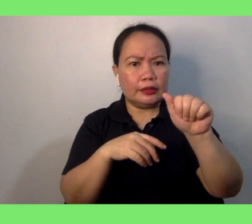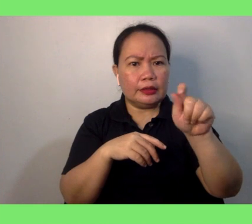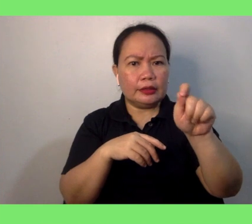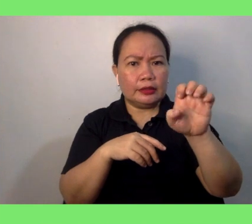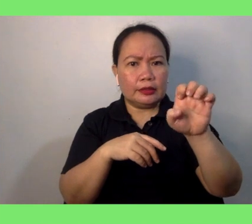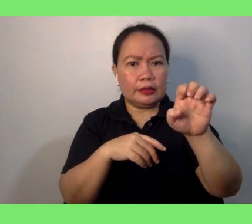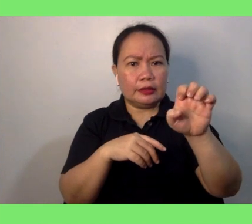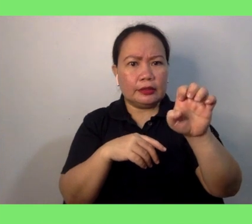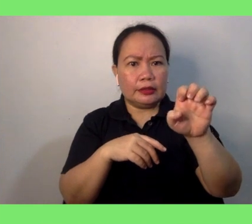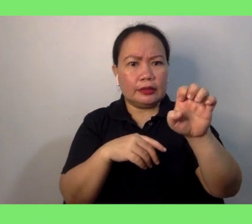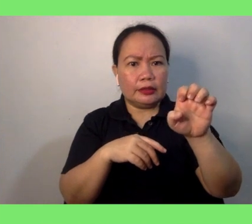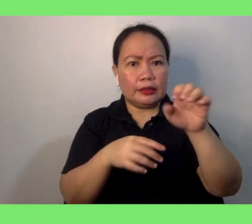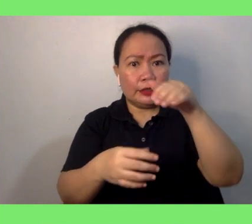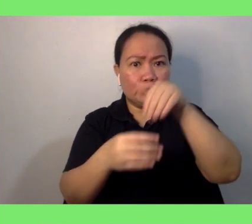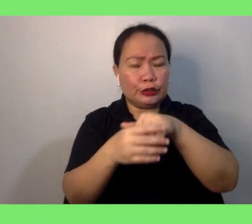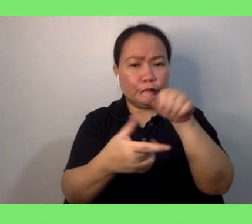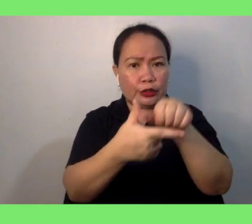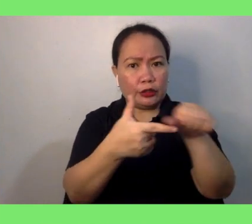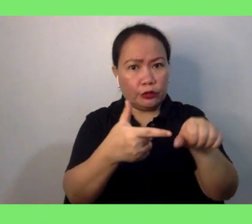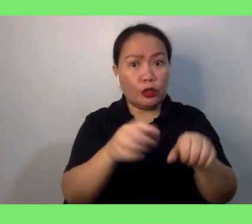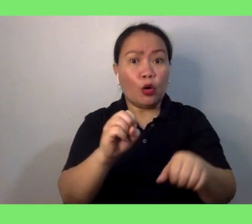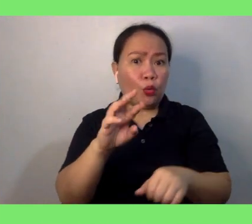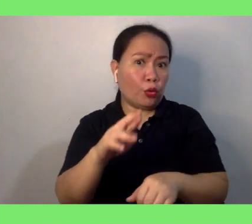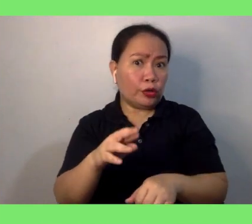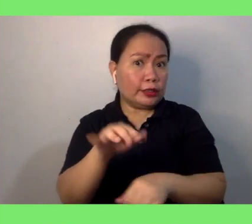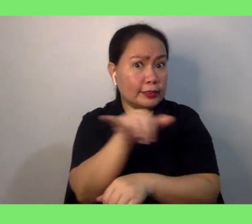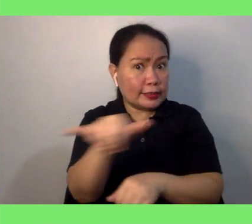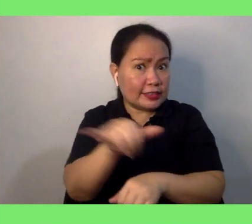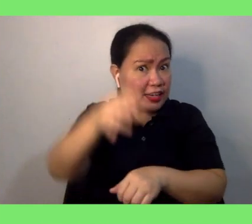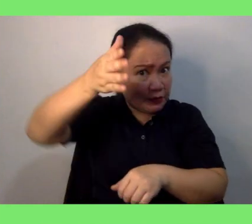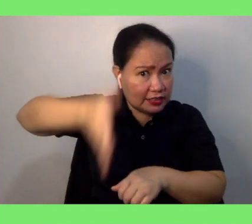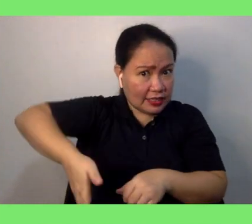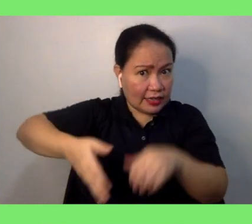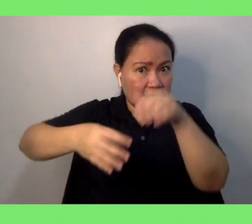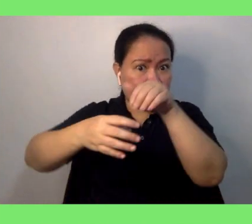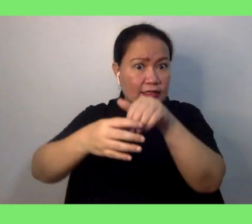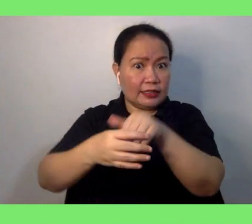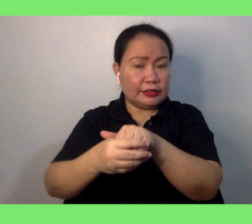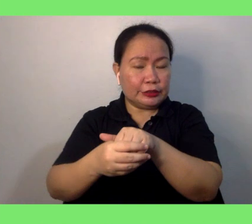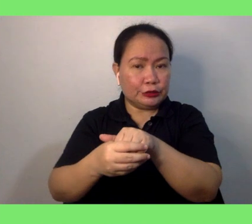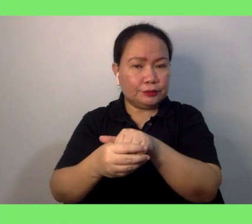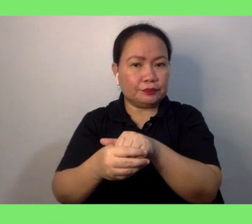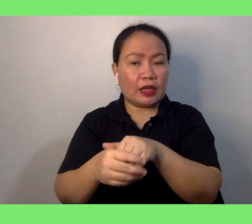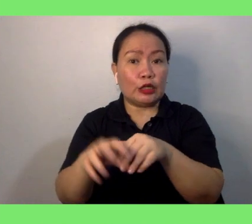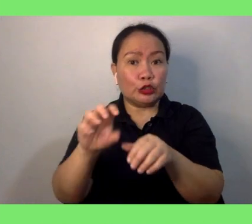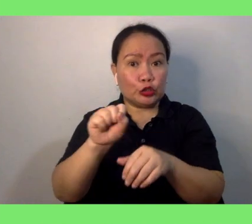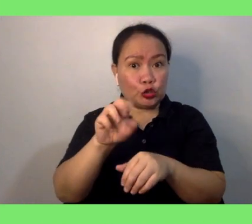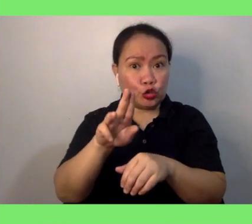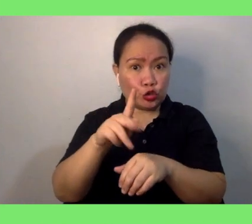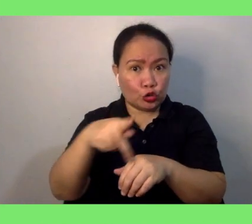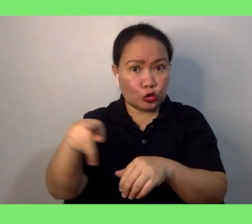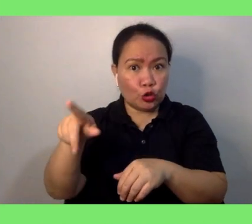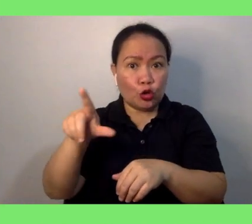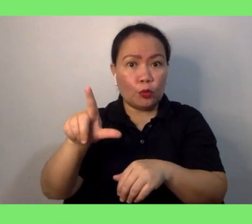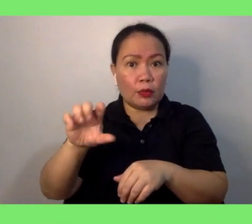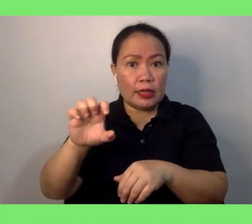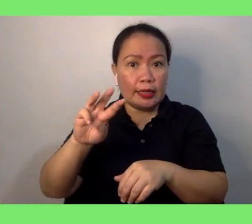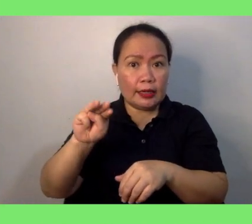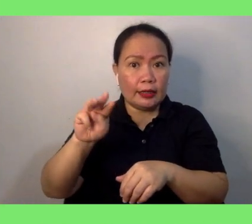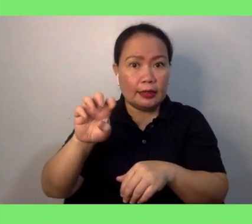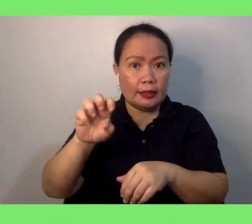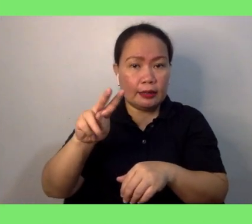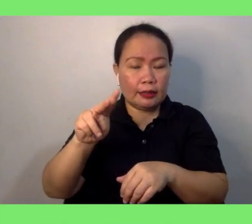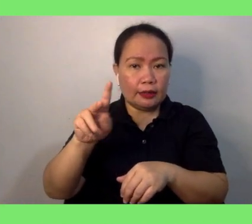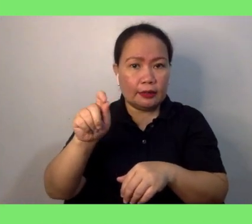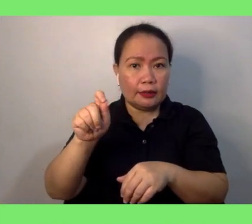gusto mo i-apply ay same side interior angles on the same side are supplementary, pwede rin po.